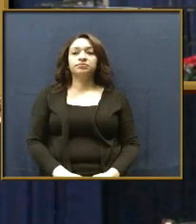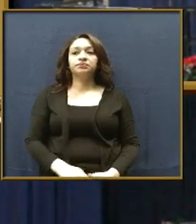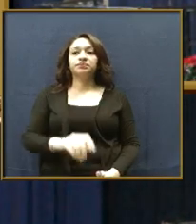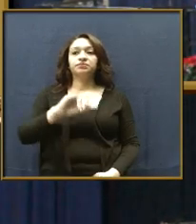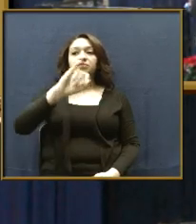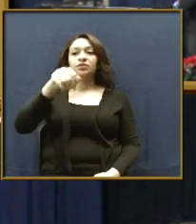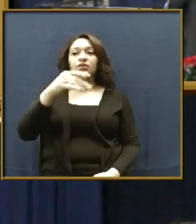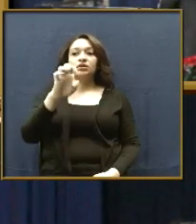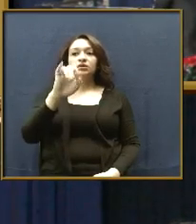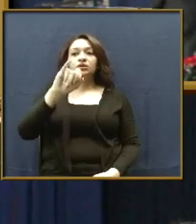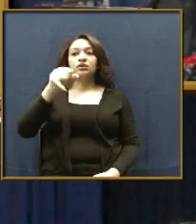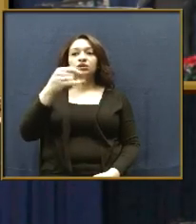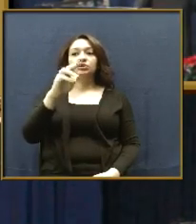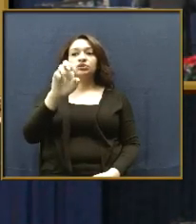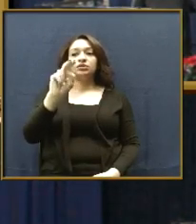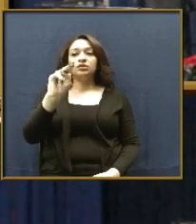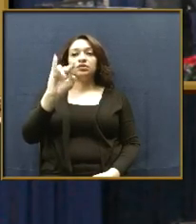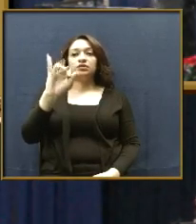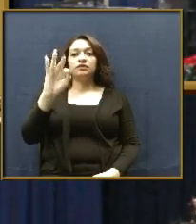Jennifer L. Ramirez.